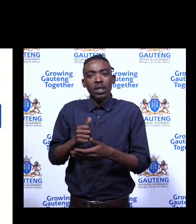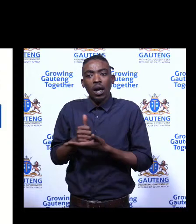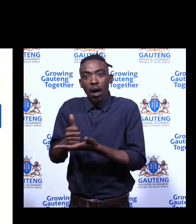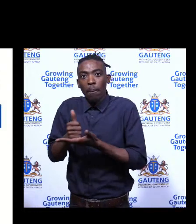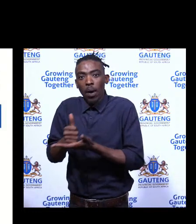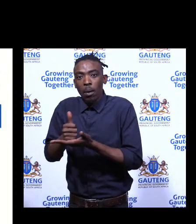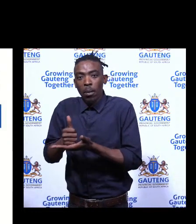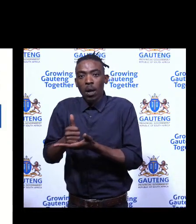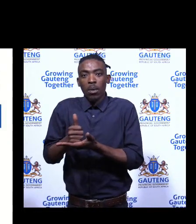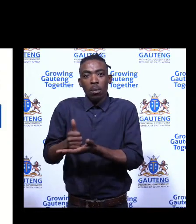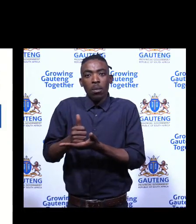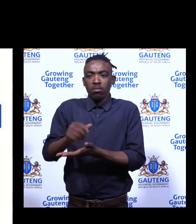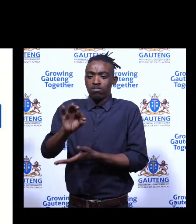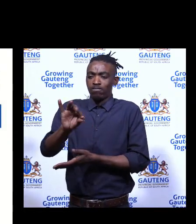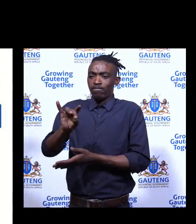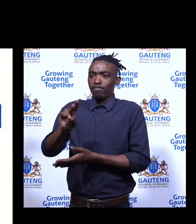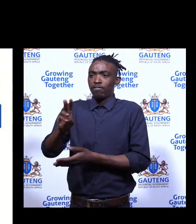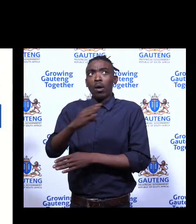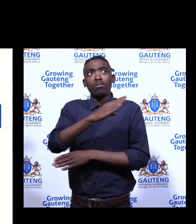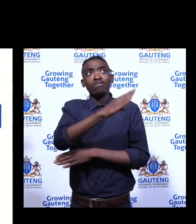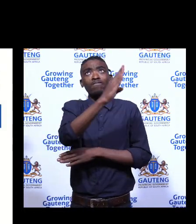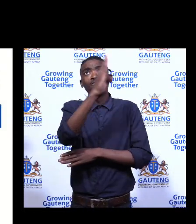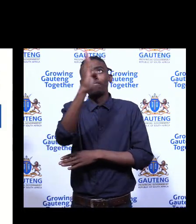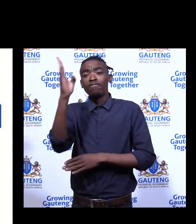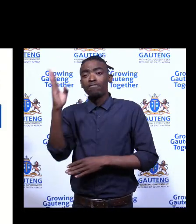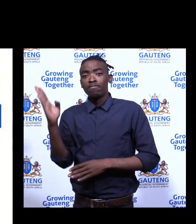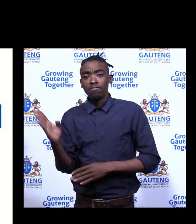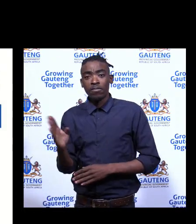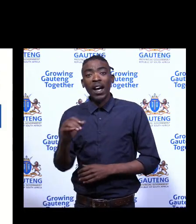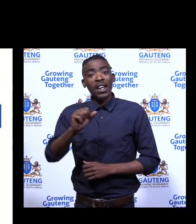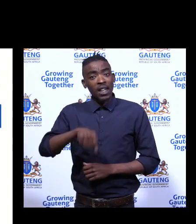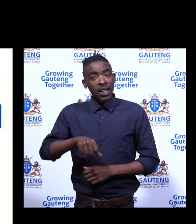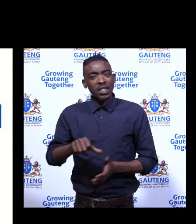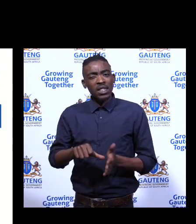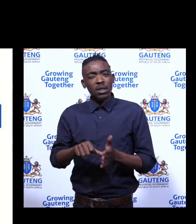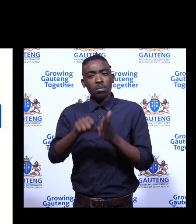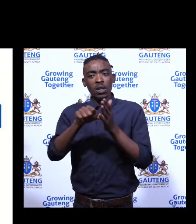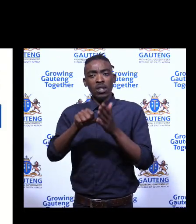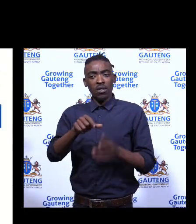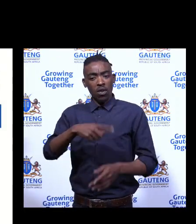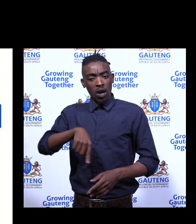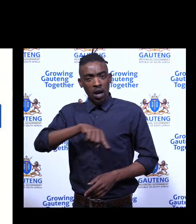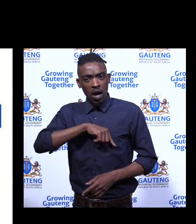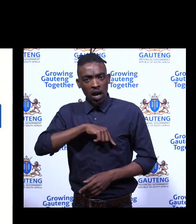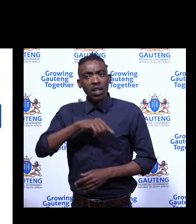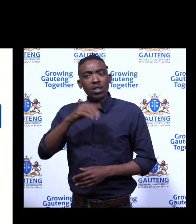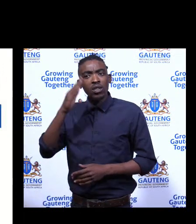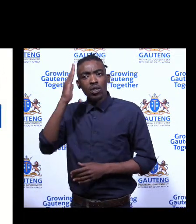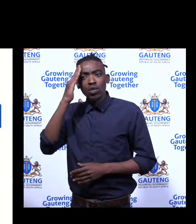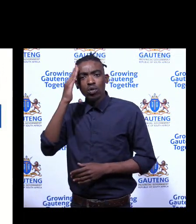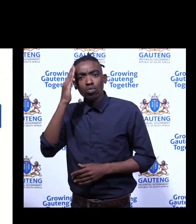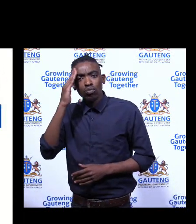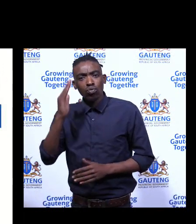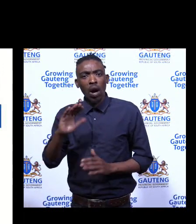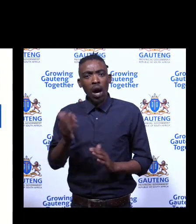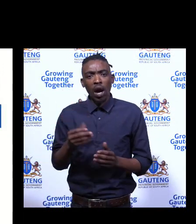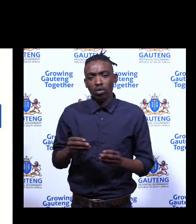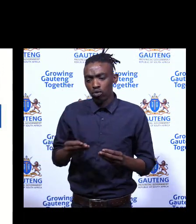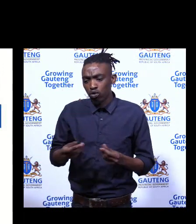critical care. So it's important for us within our facility to risk strategize them into